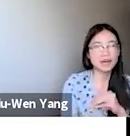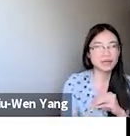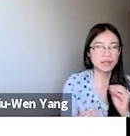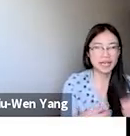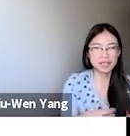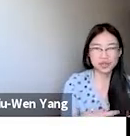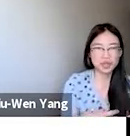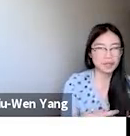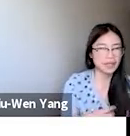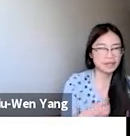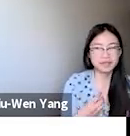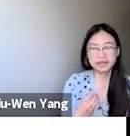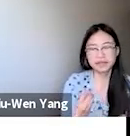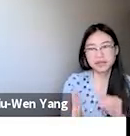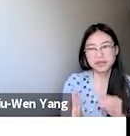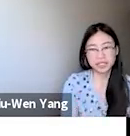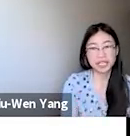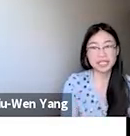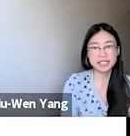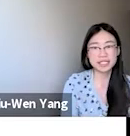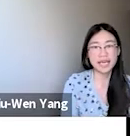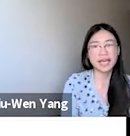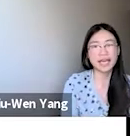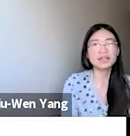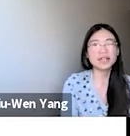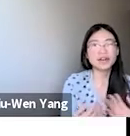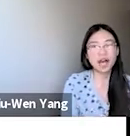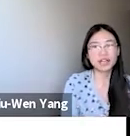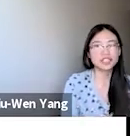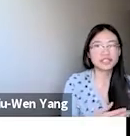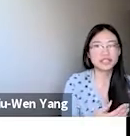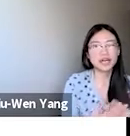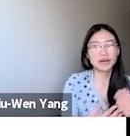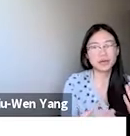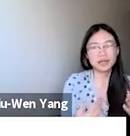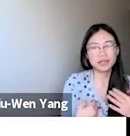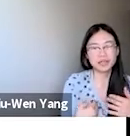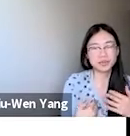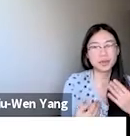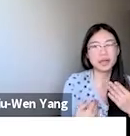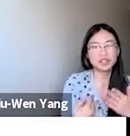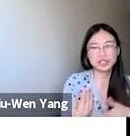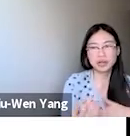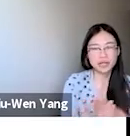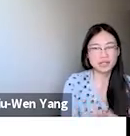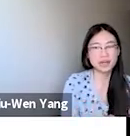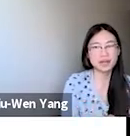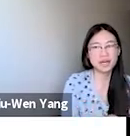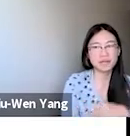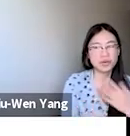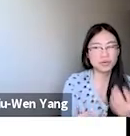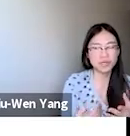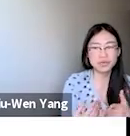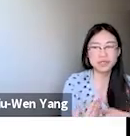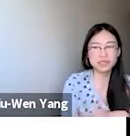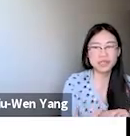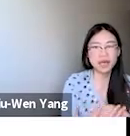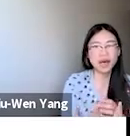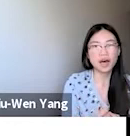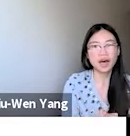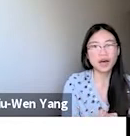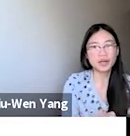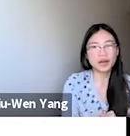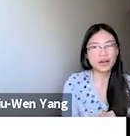in classroom in daily routines. And later on, Jessica, will show us a lot more